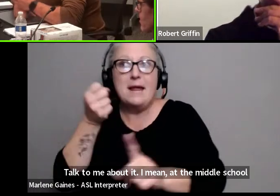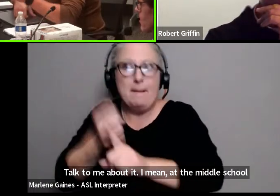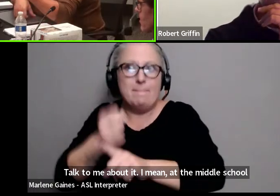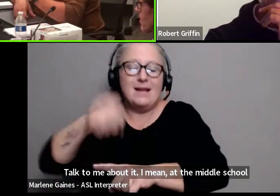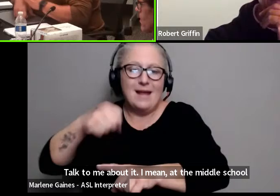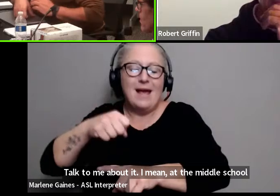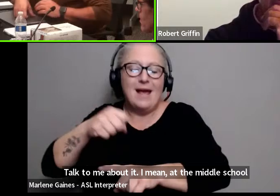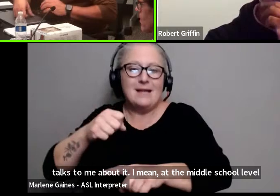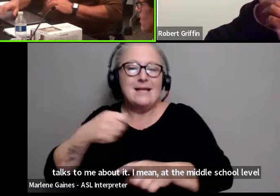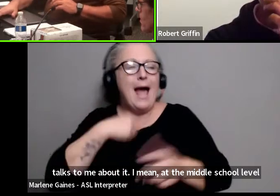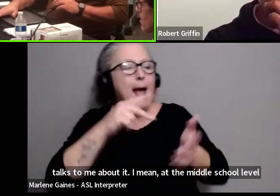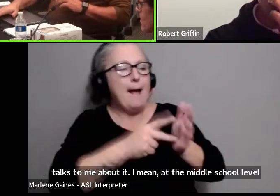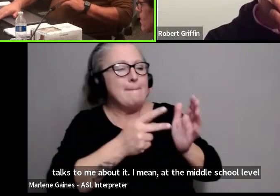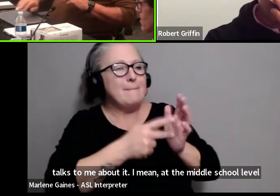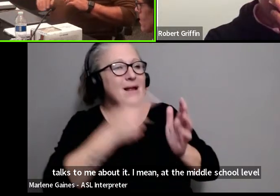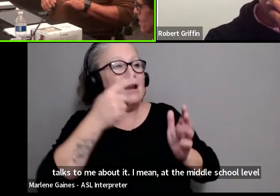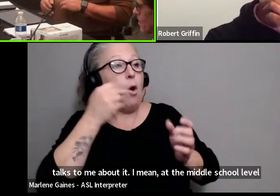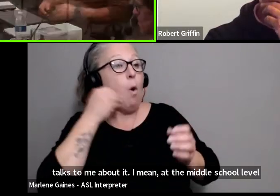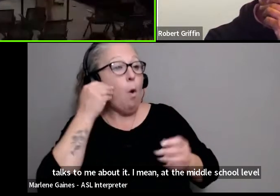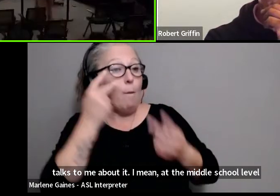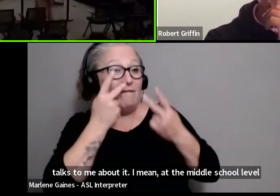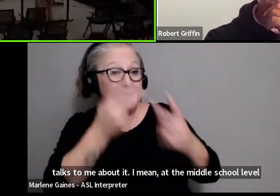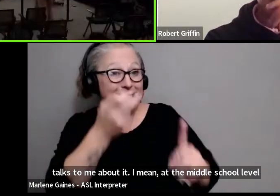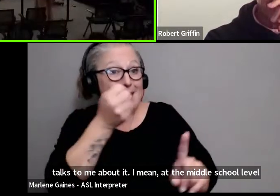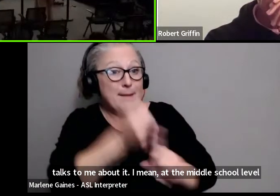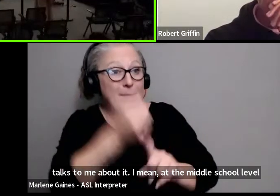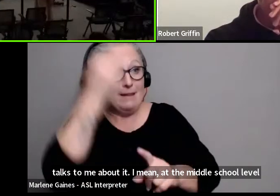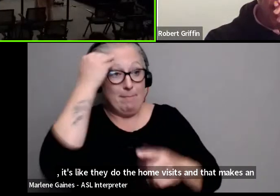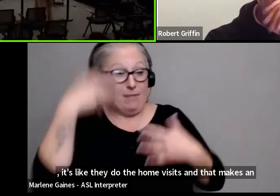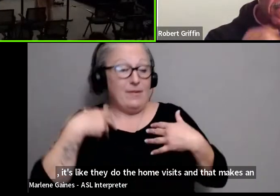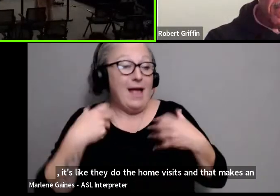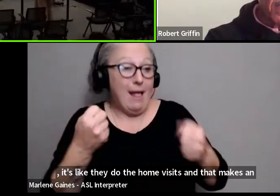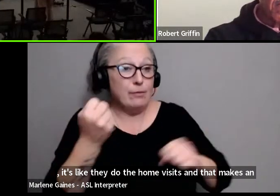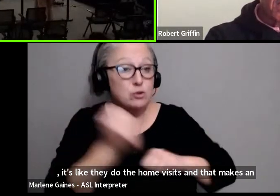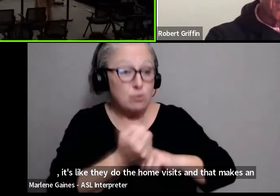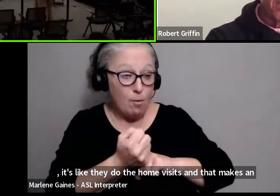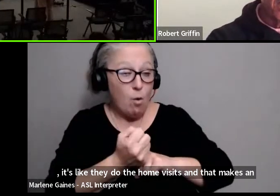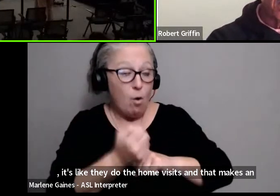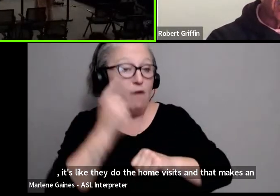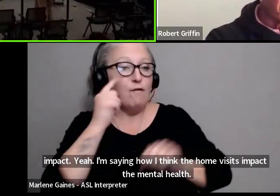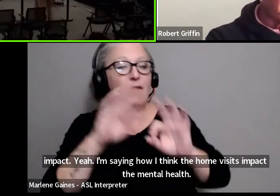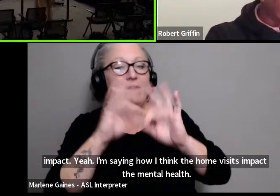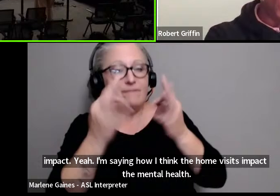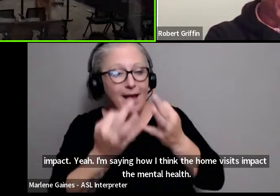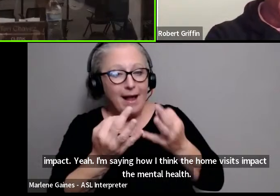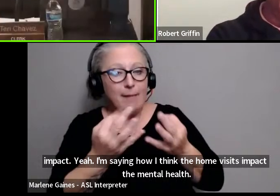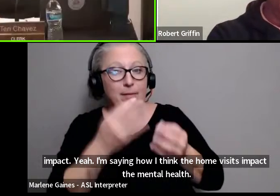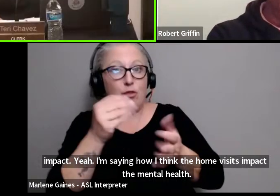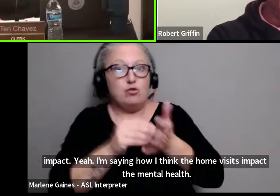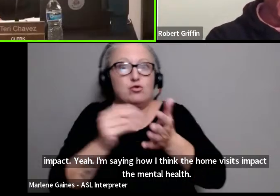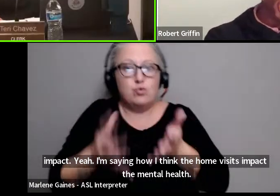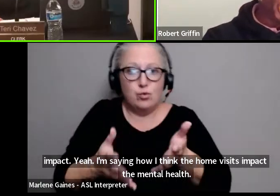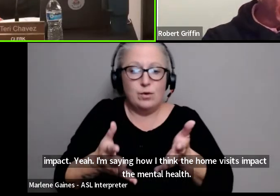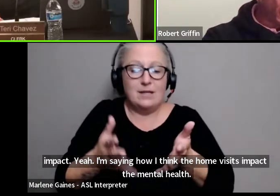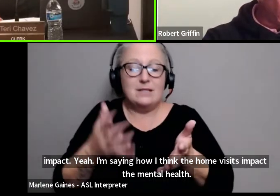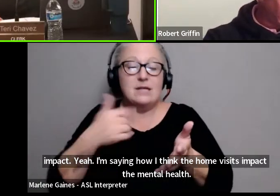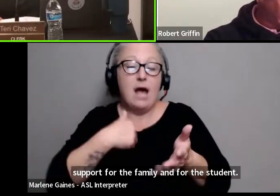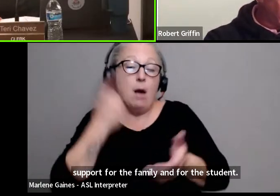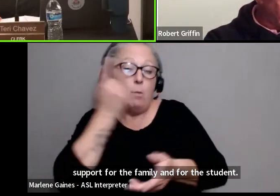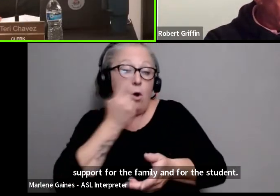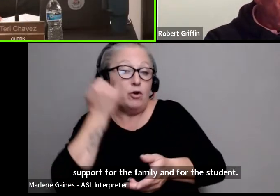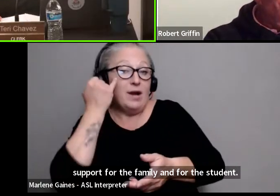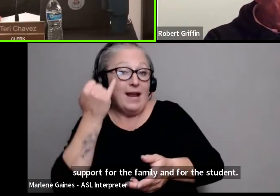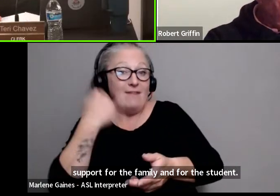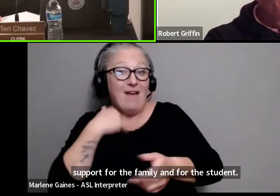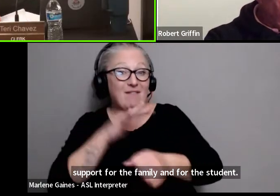Yeah, It really no, has I'm a- saying how I think the home visits impact the mental health support for the family and for the student. So I'm wondering if